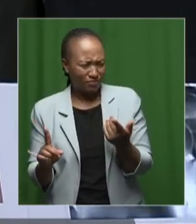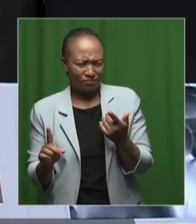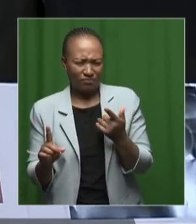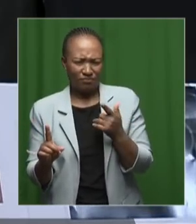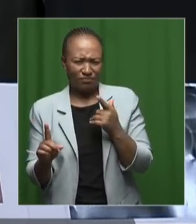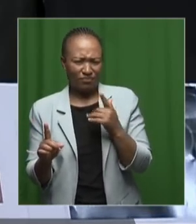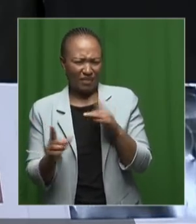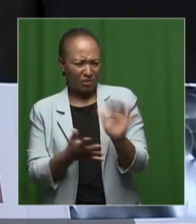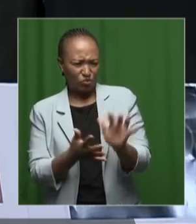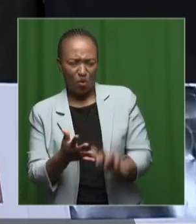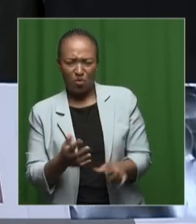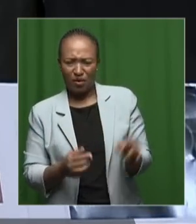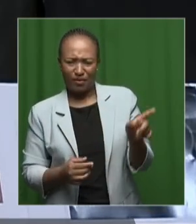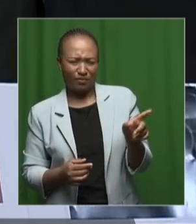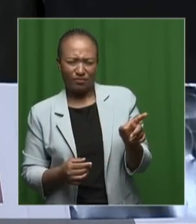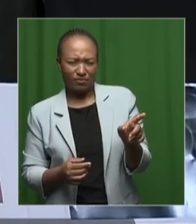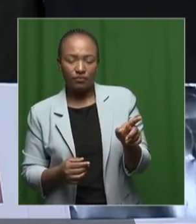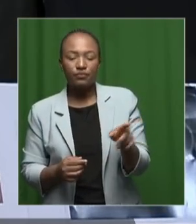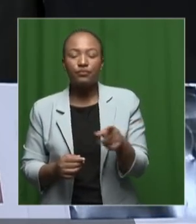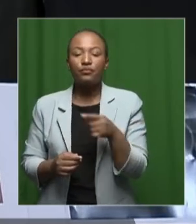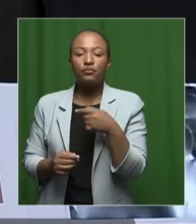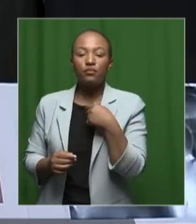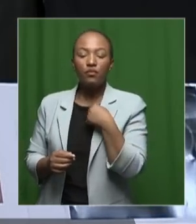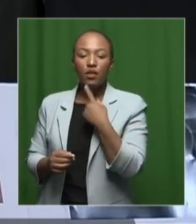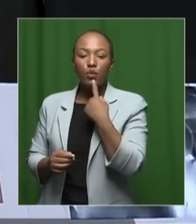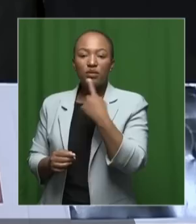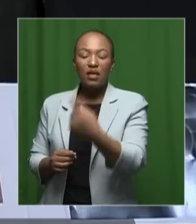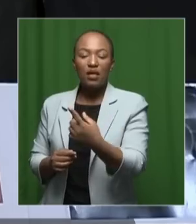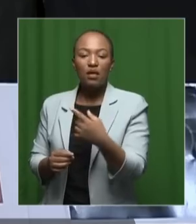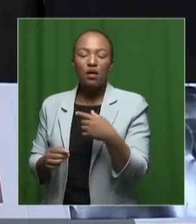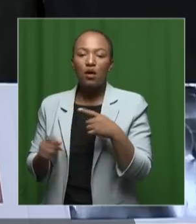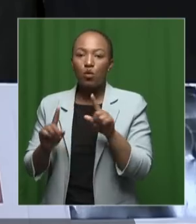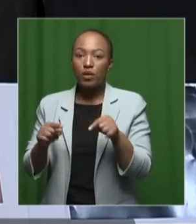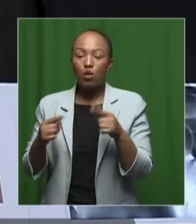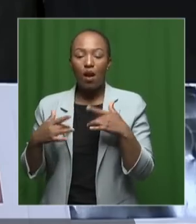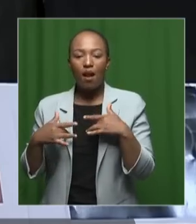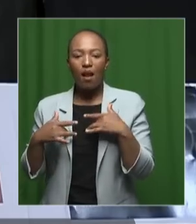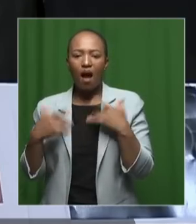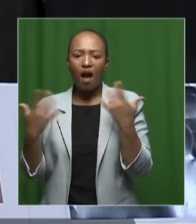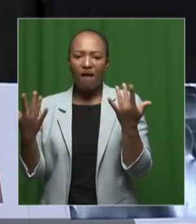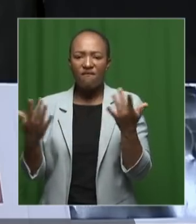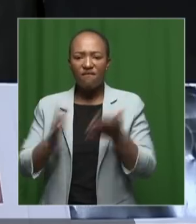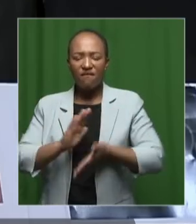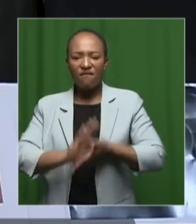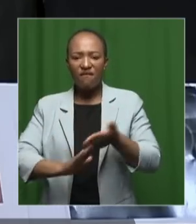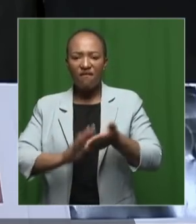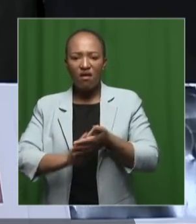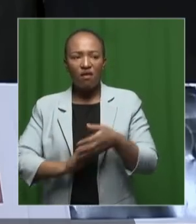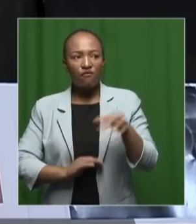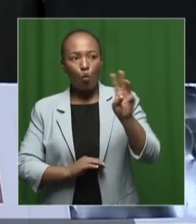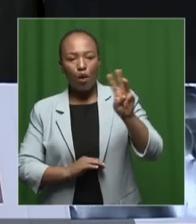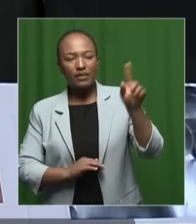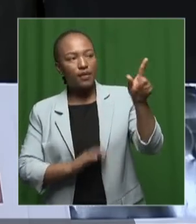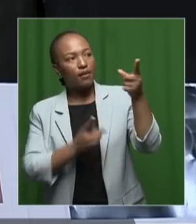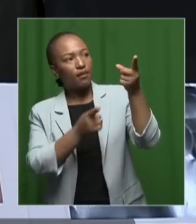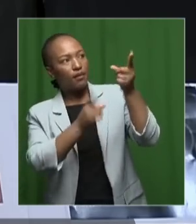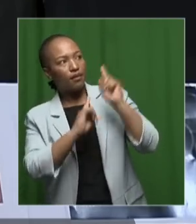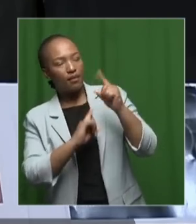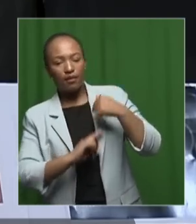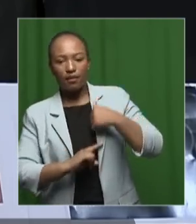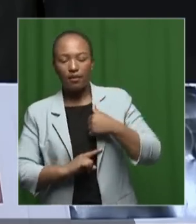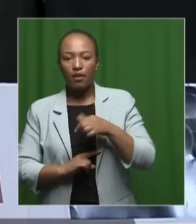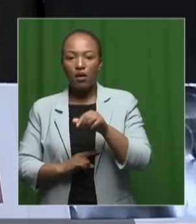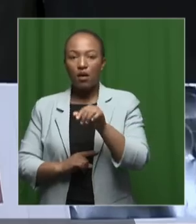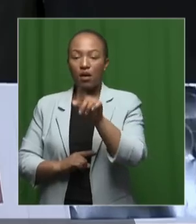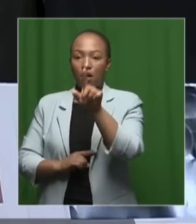we are saying is that we must not live our lives in terms of the dictates of the imperialists. If you go to Europe,